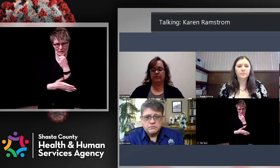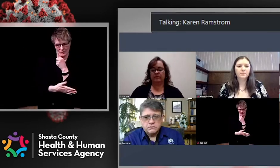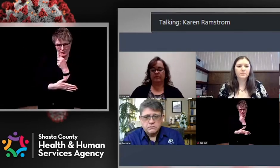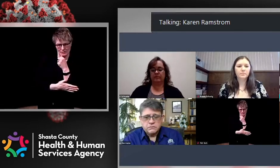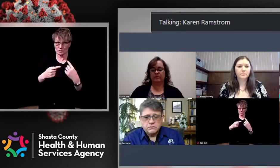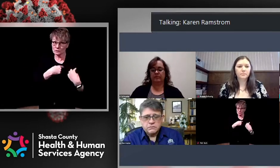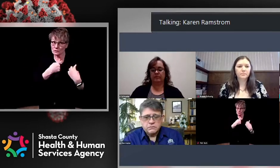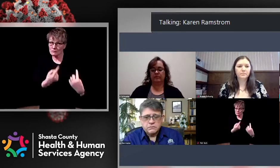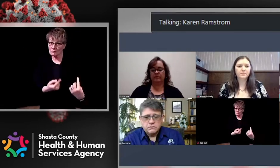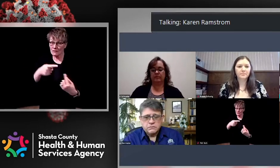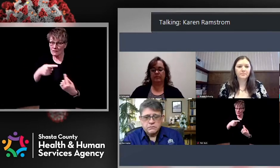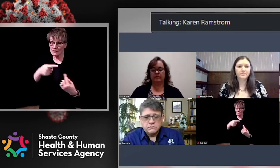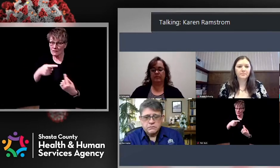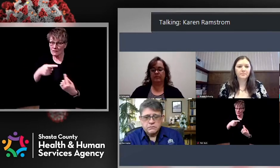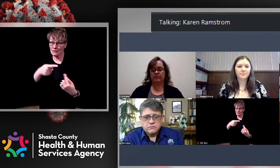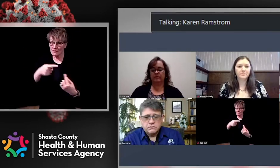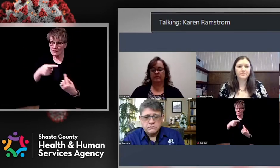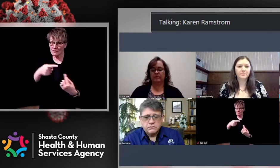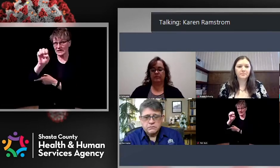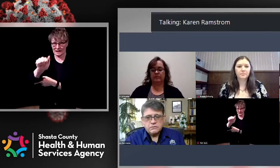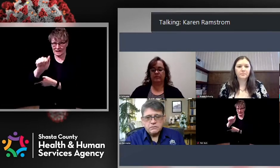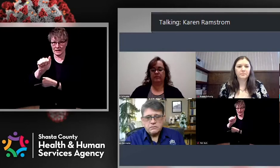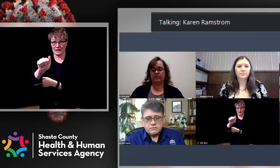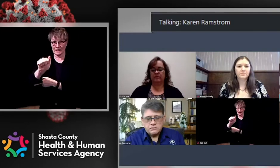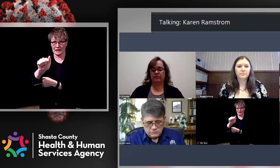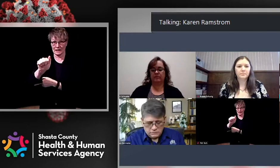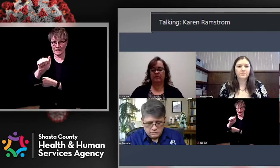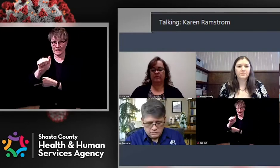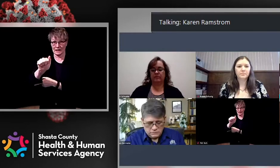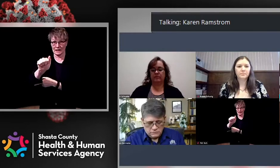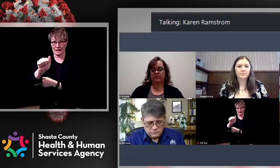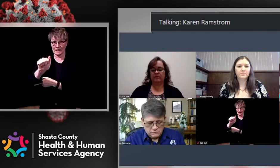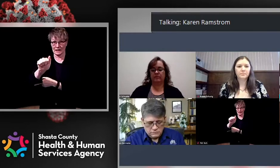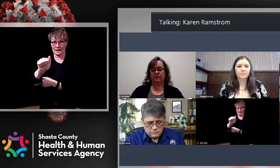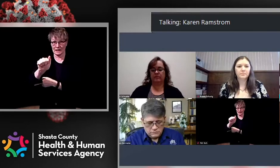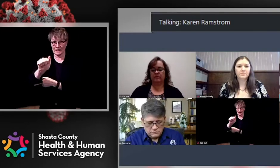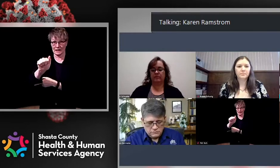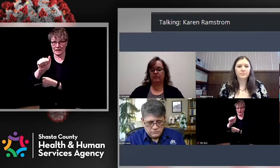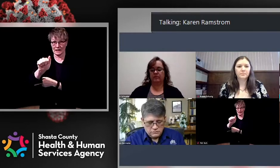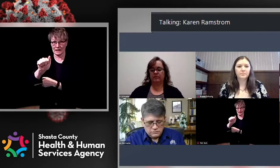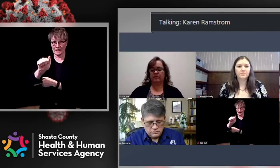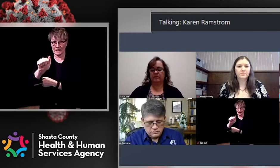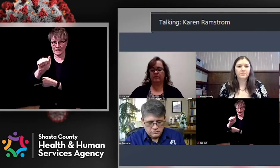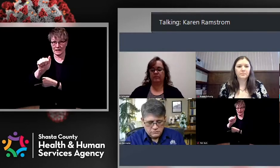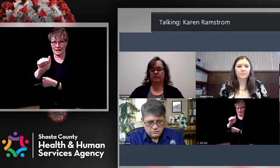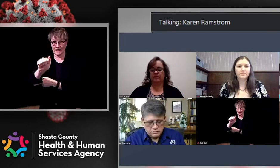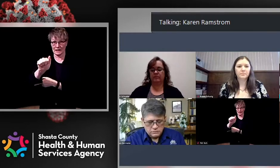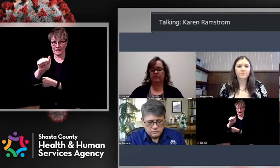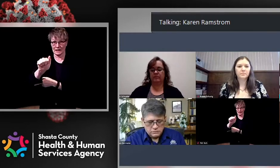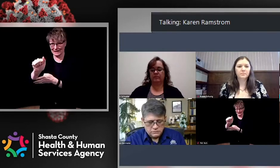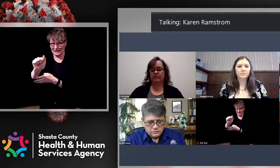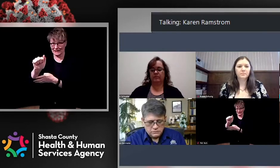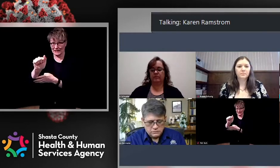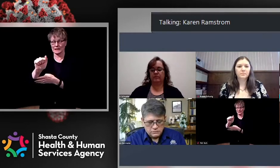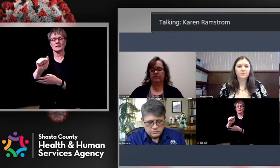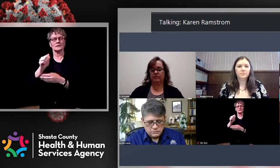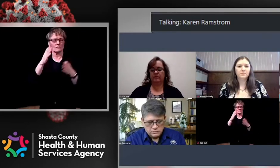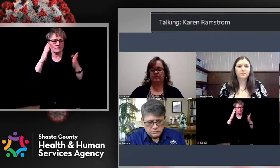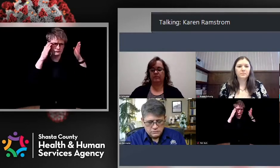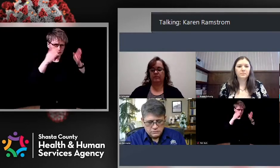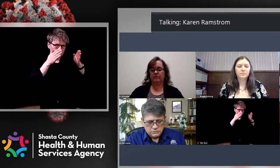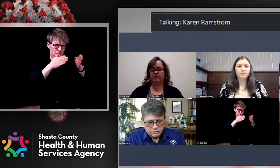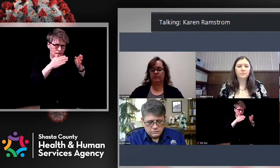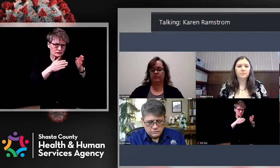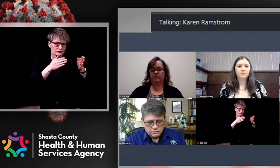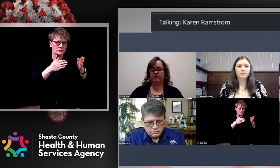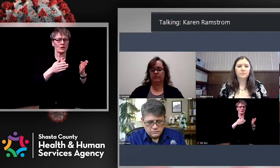tier 1. And just to remind folks, phase 1A really focuses on our healthcare personnel as well as our residents in skilled nursing